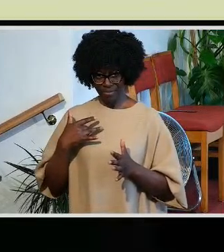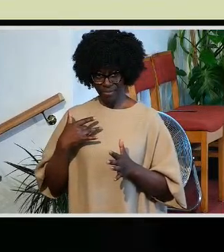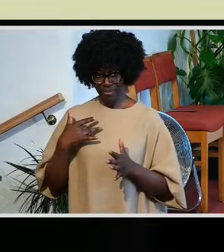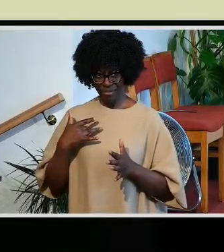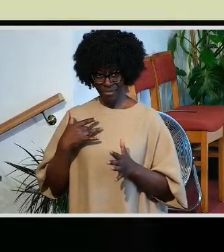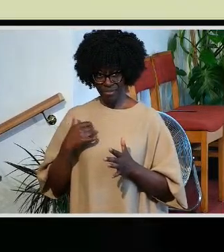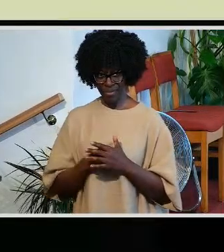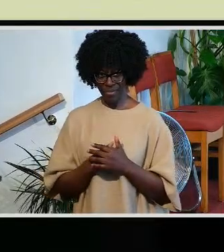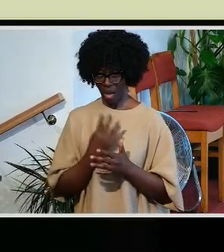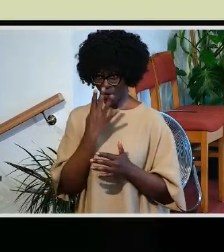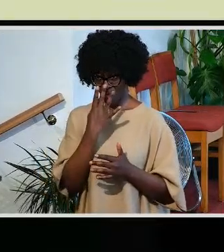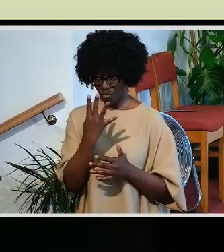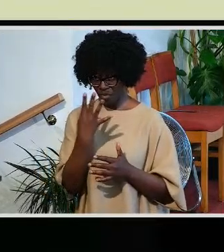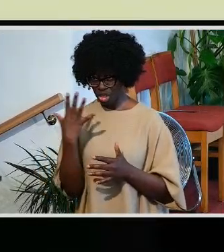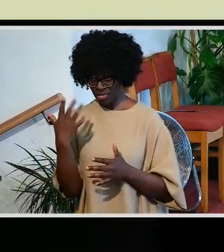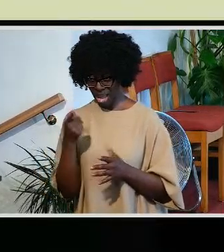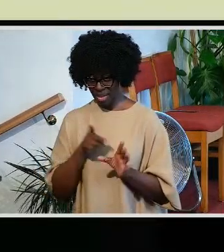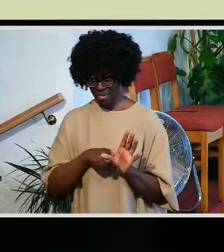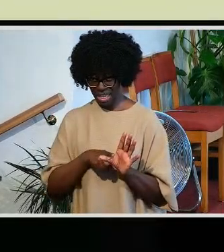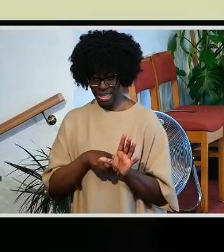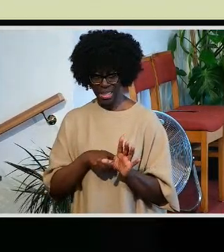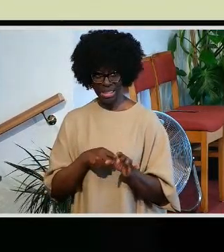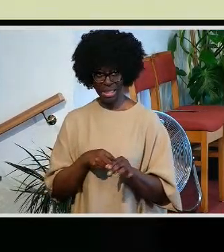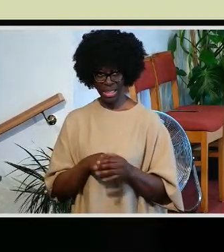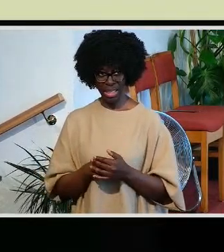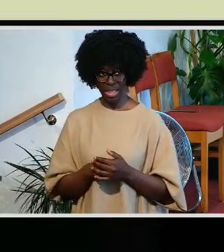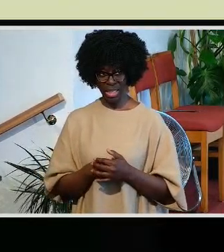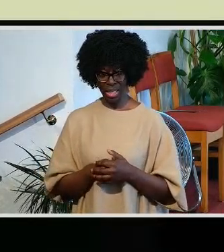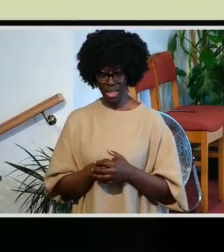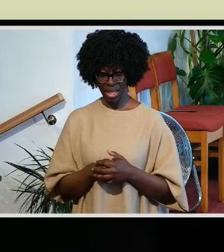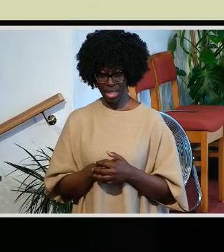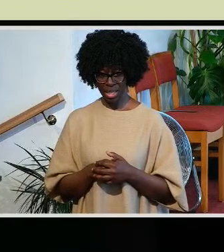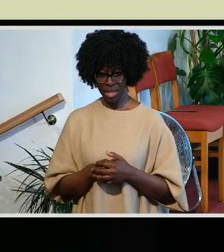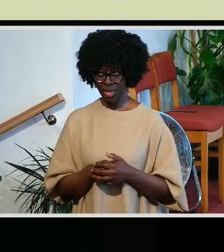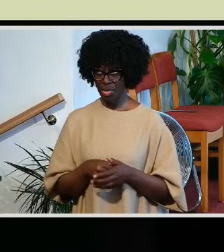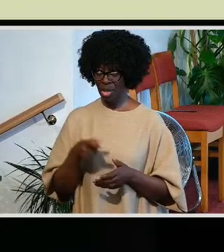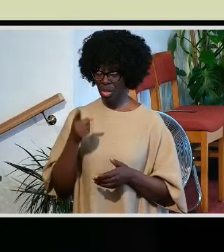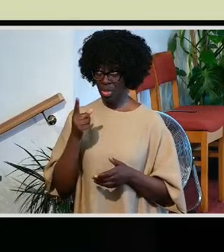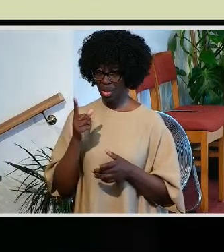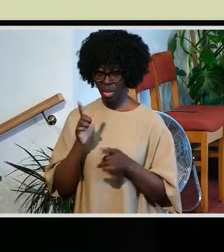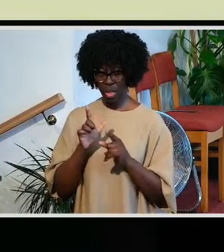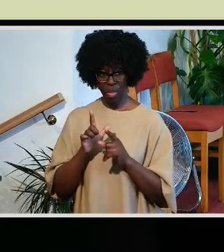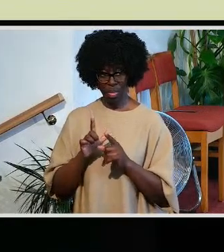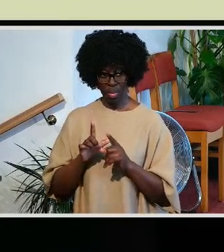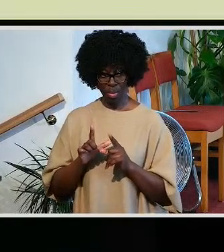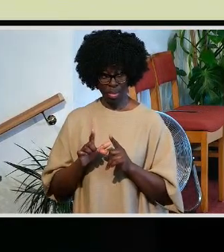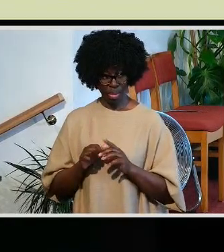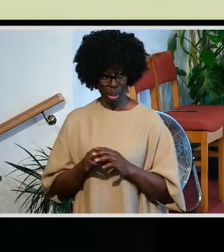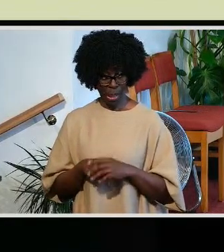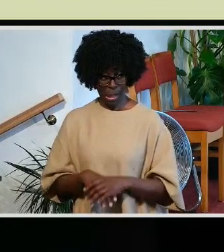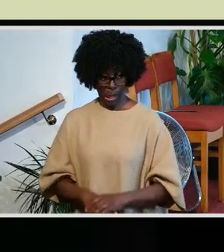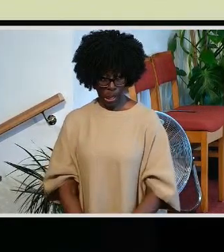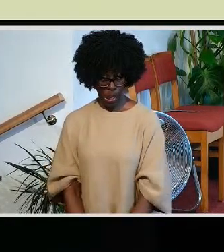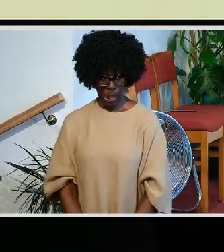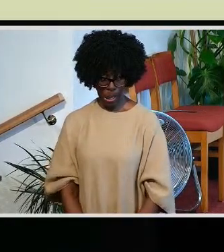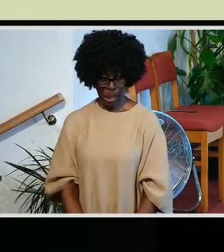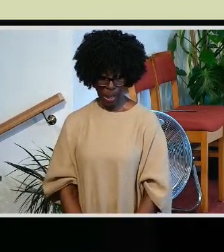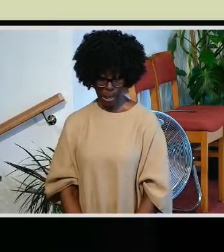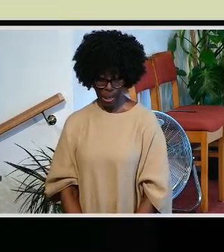these 45 years, ever since the Lord spoke this word." Sorry.